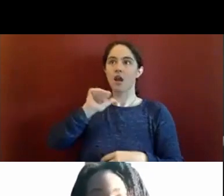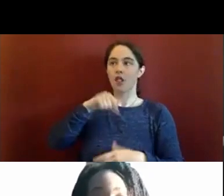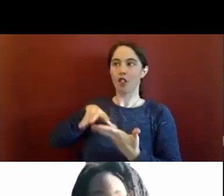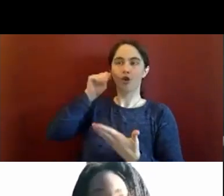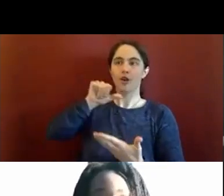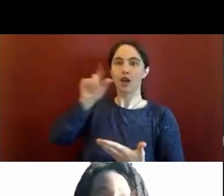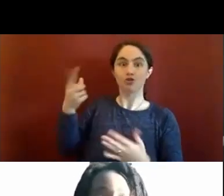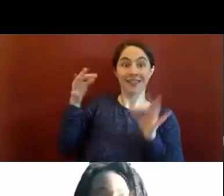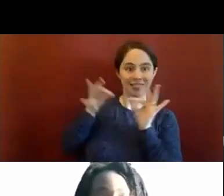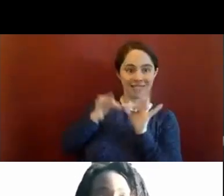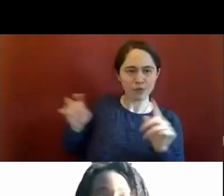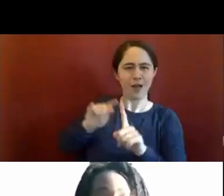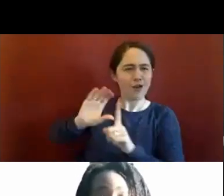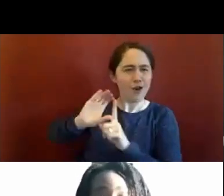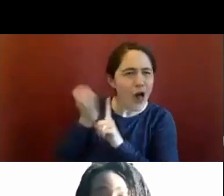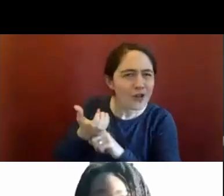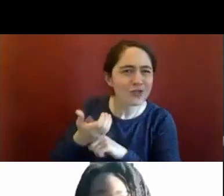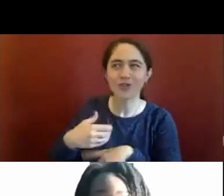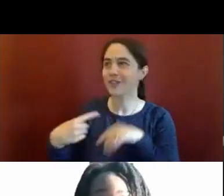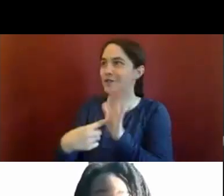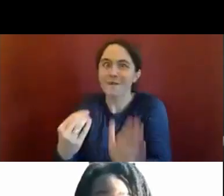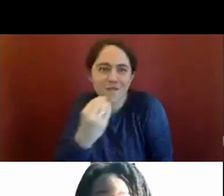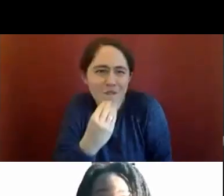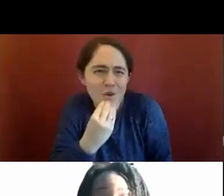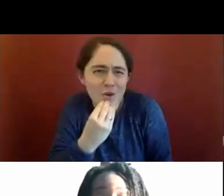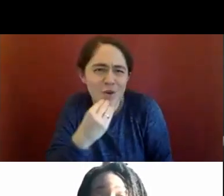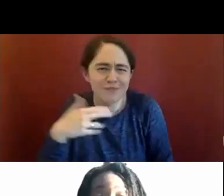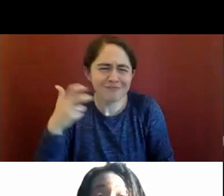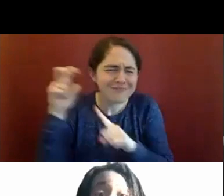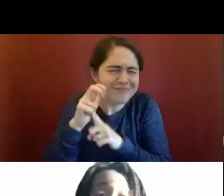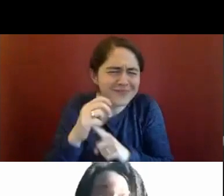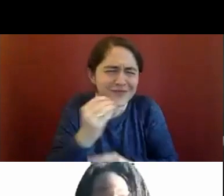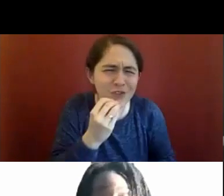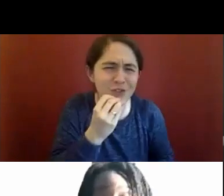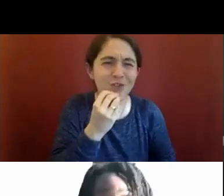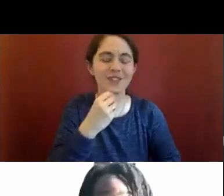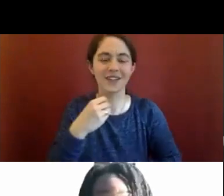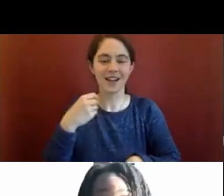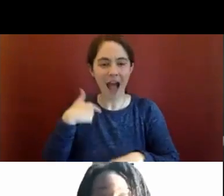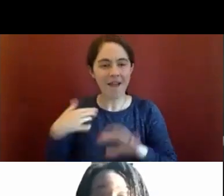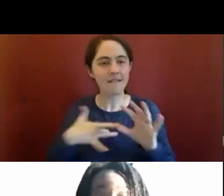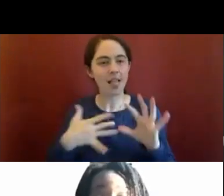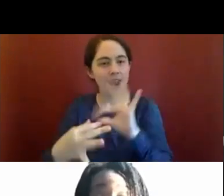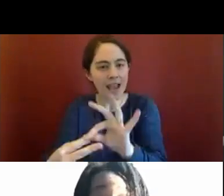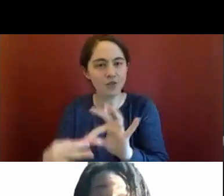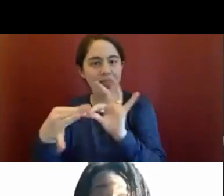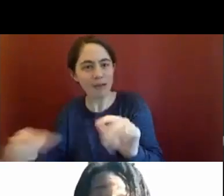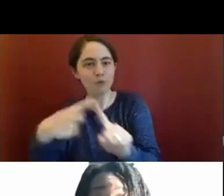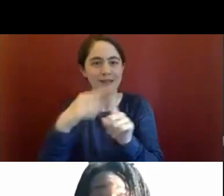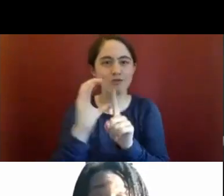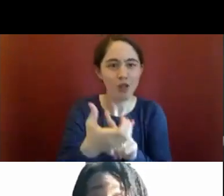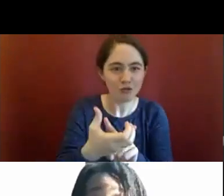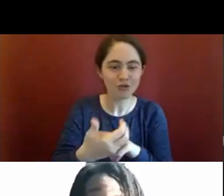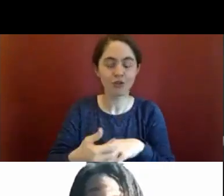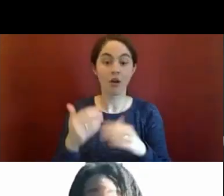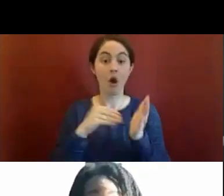multicultural food that people are fellowshipping over, that people are visiting, traveling, and talking about that. Because a